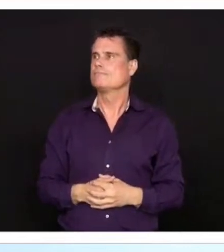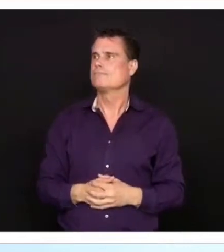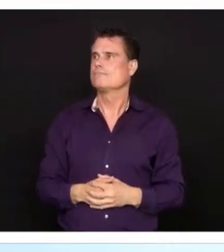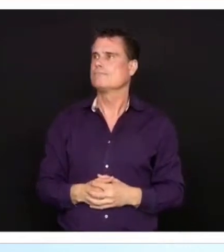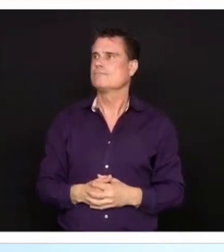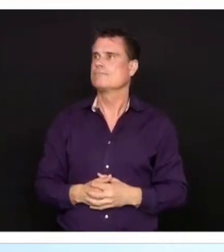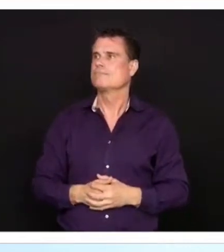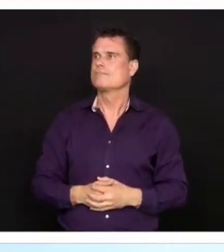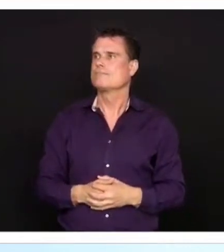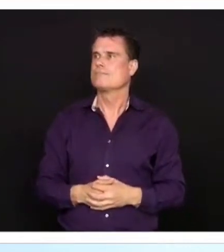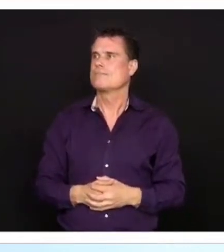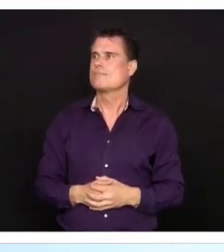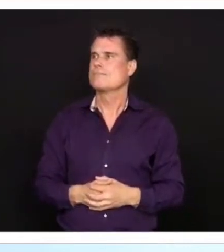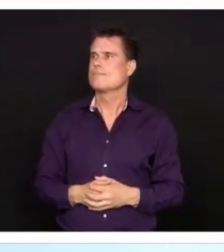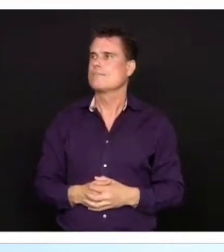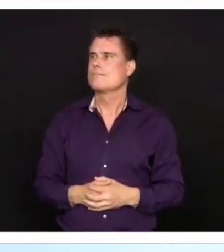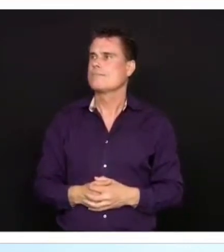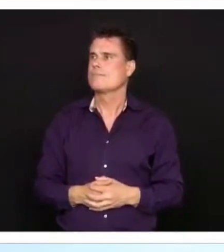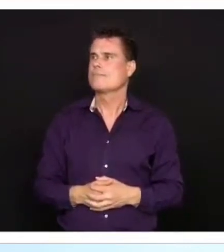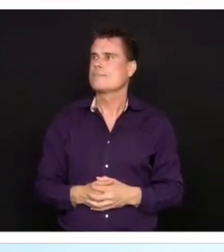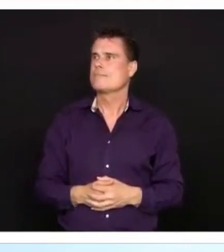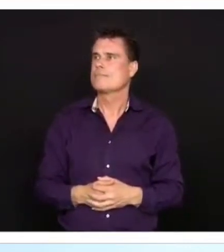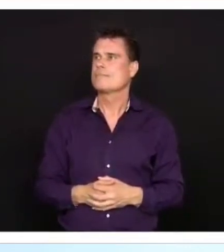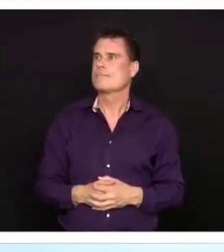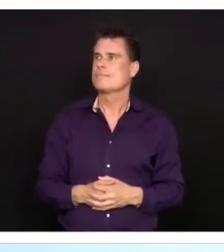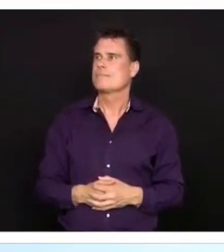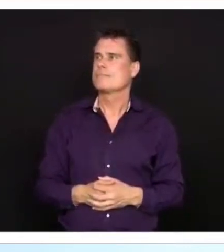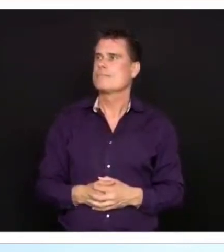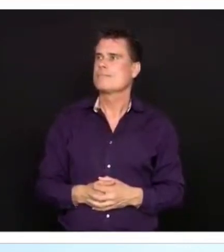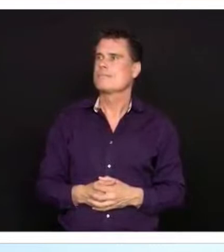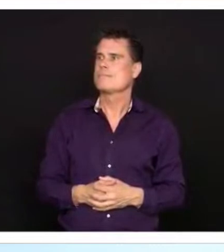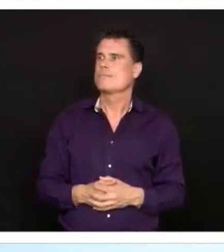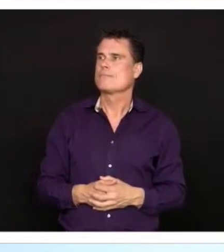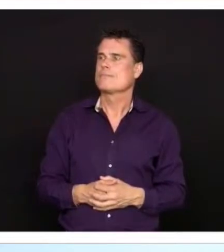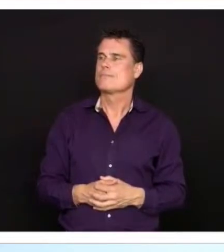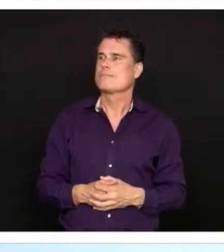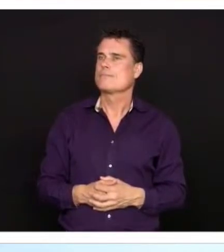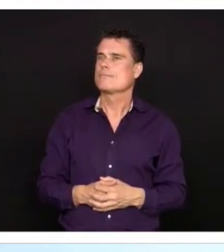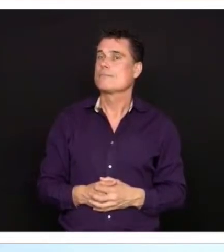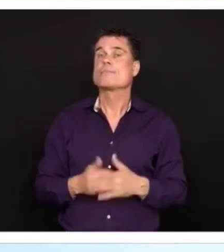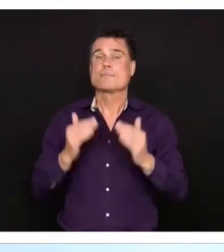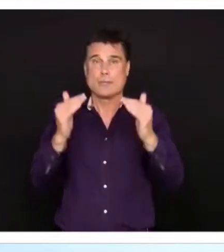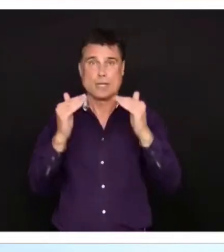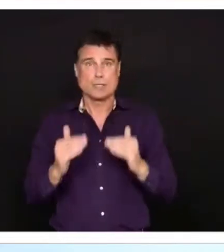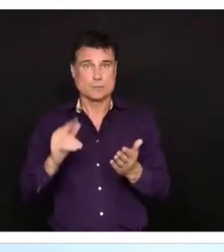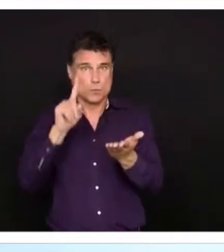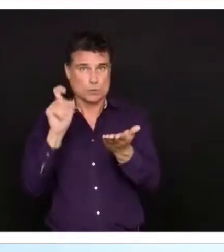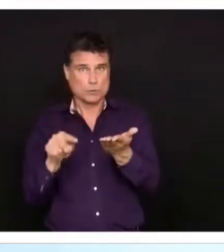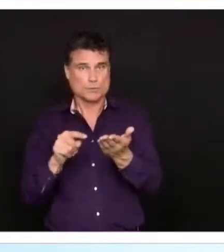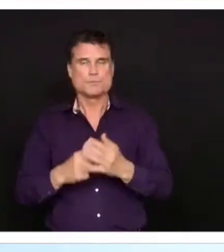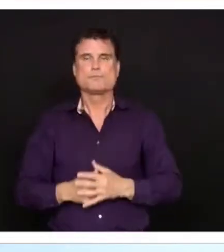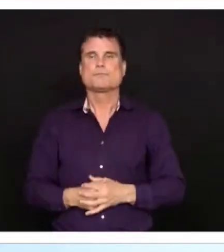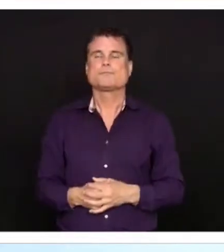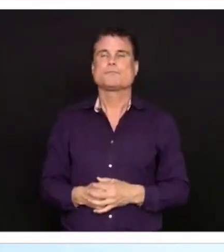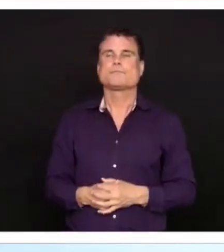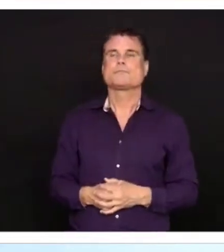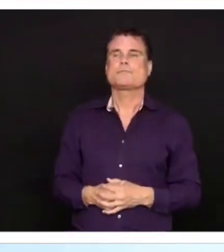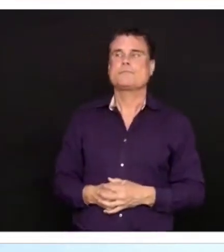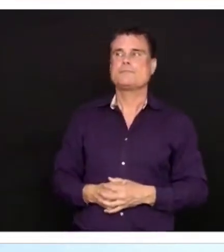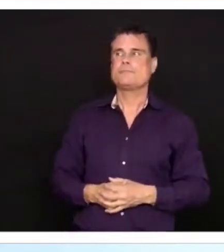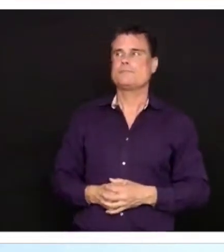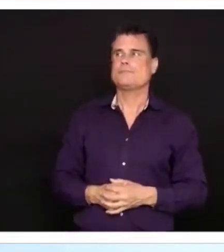Check News. Oh, hi. Thanks very much for this. I was just wondering, Dr. Henry, in slide